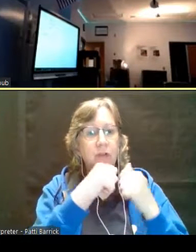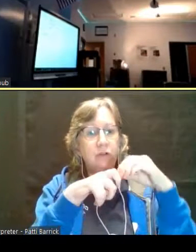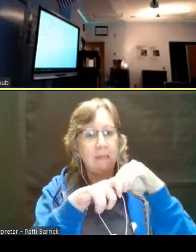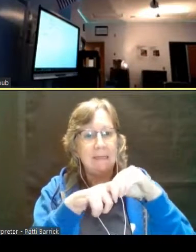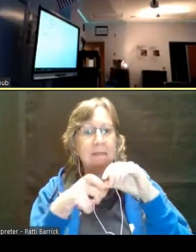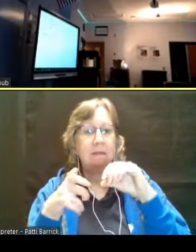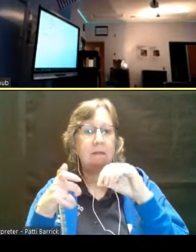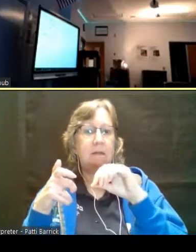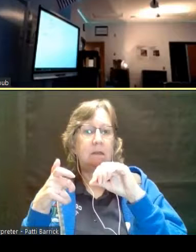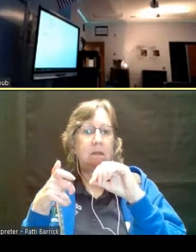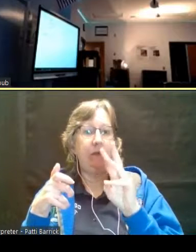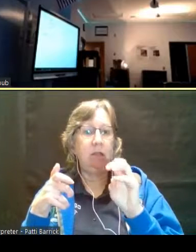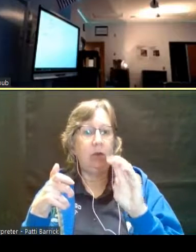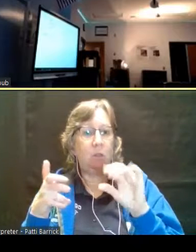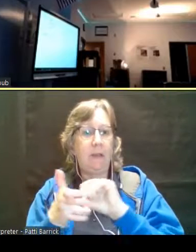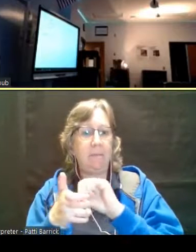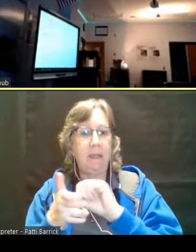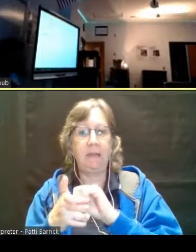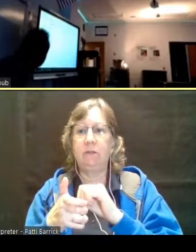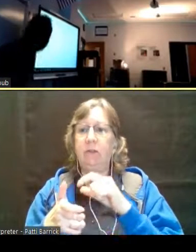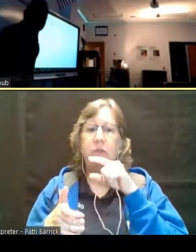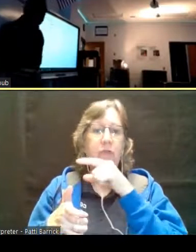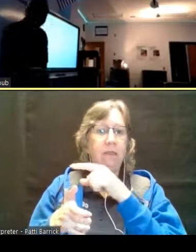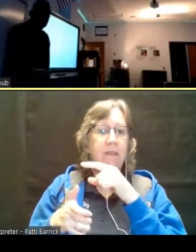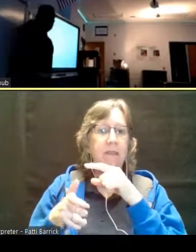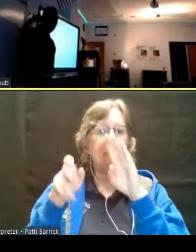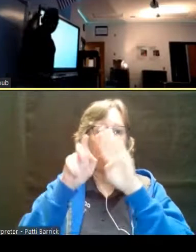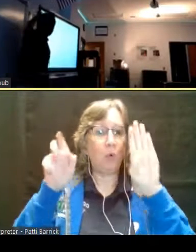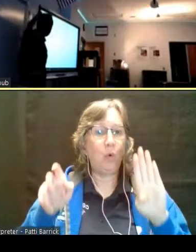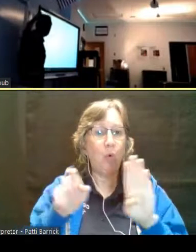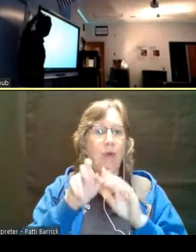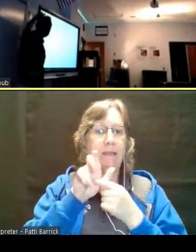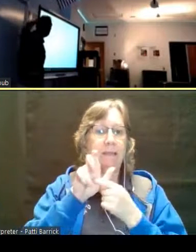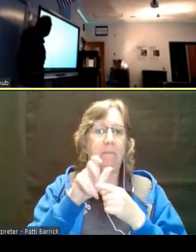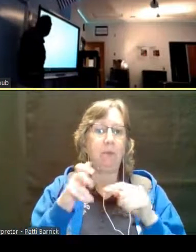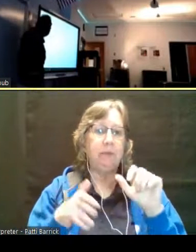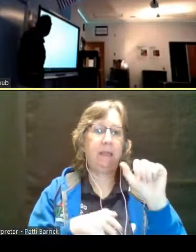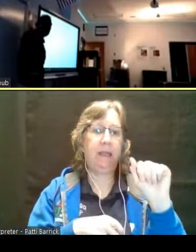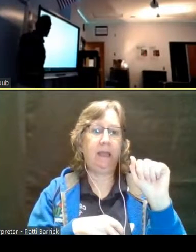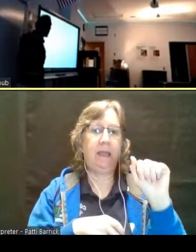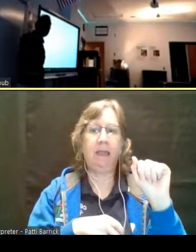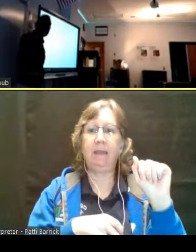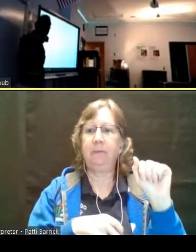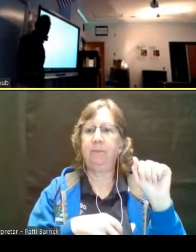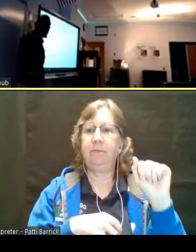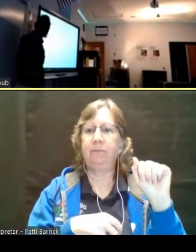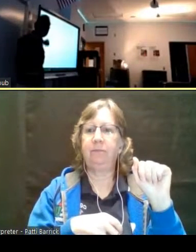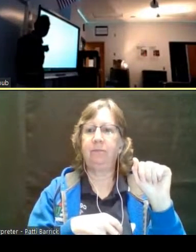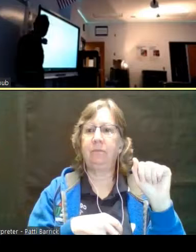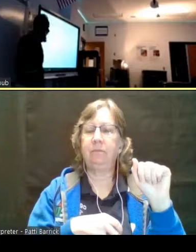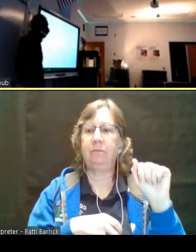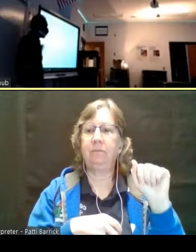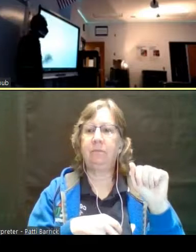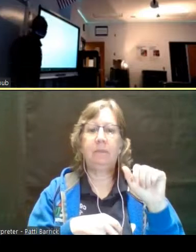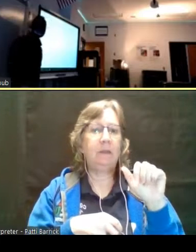So on the board that you guys are seeing, examples would be the A, div, span,